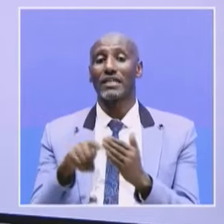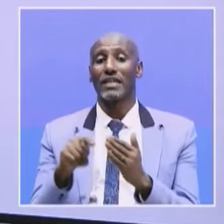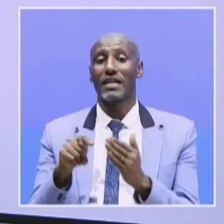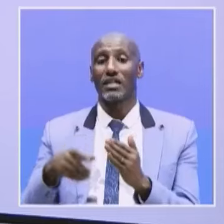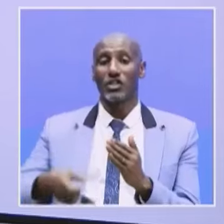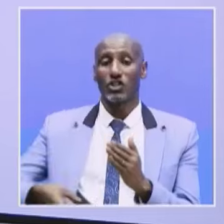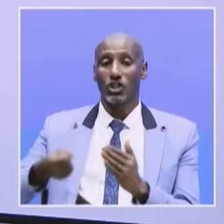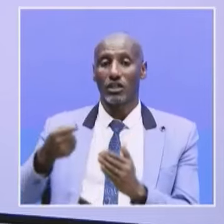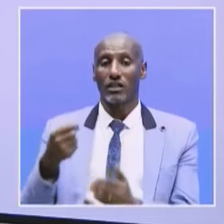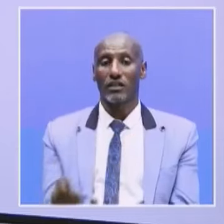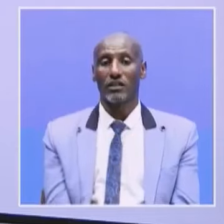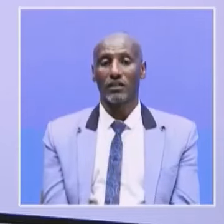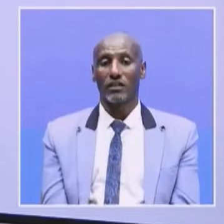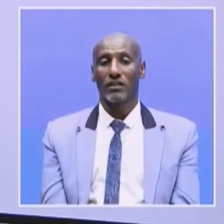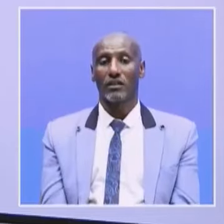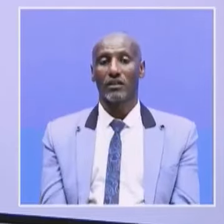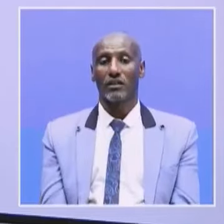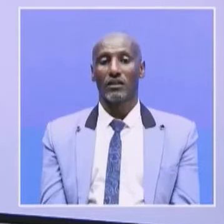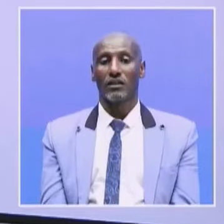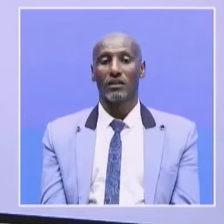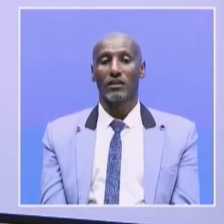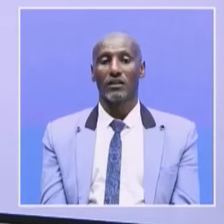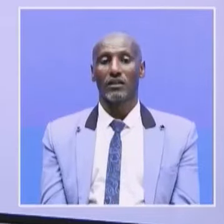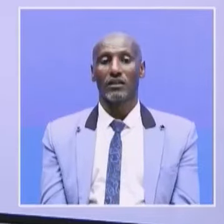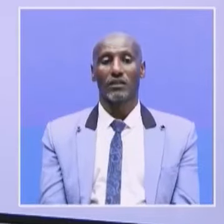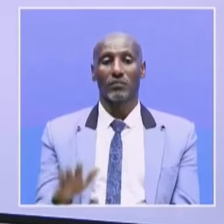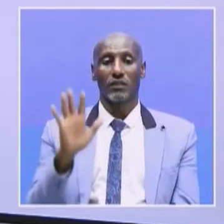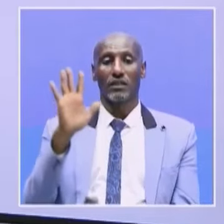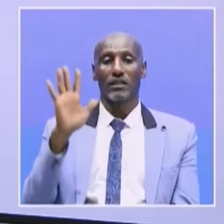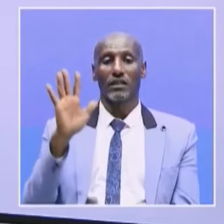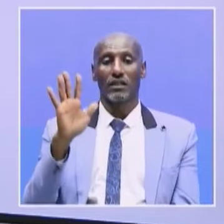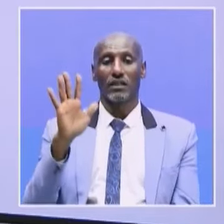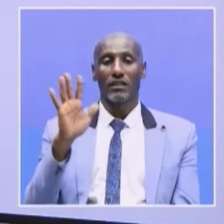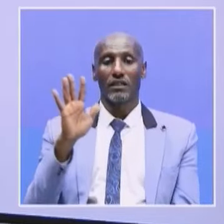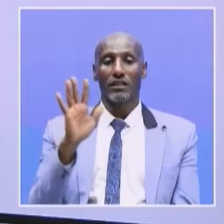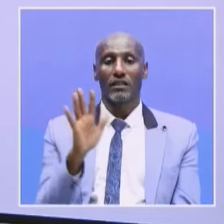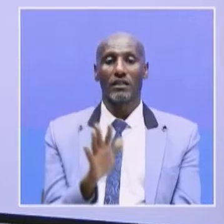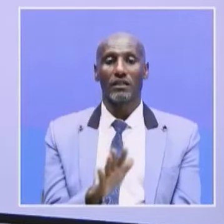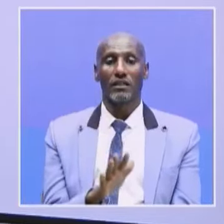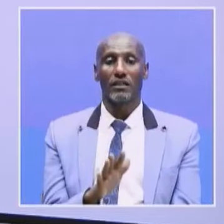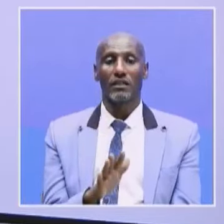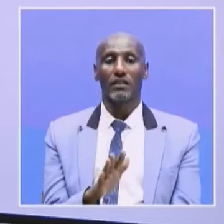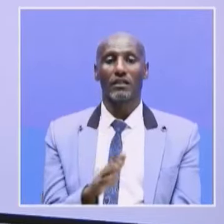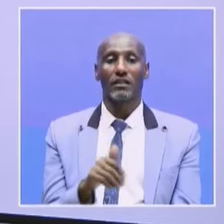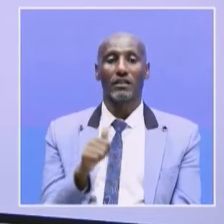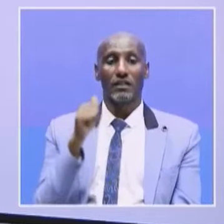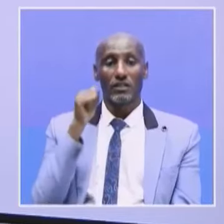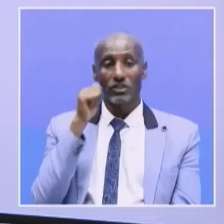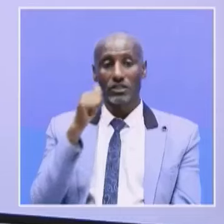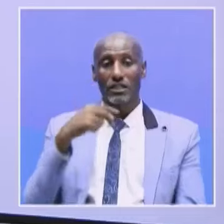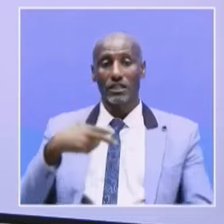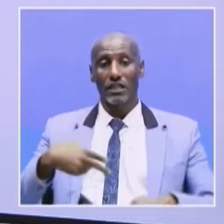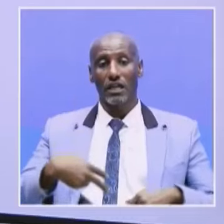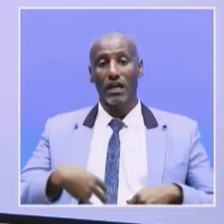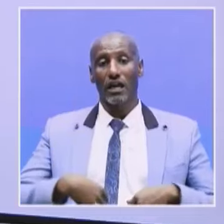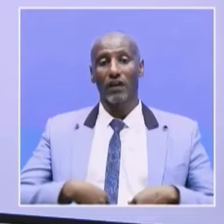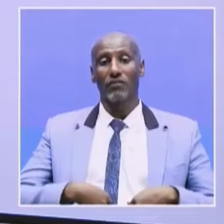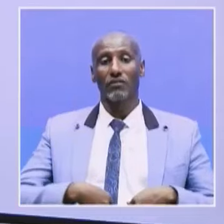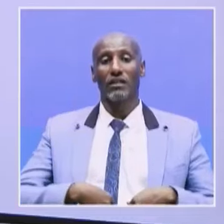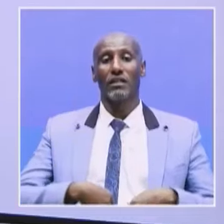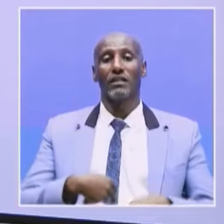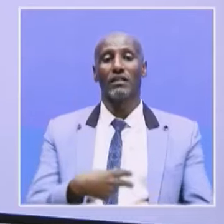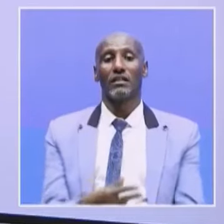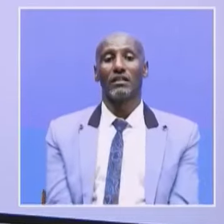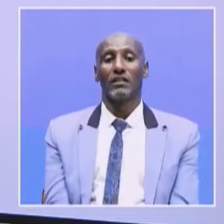the jar. This is uncountable noun. 5. She have a few pencils in her bag. A few pencils. Maybe